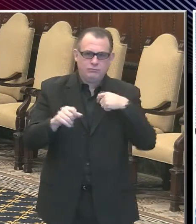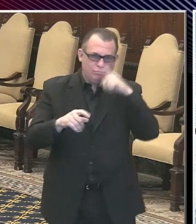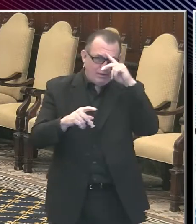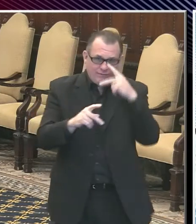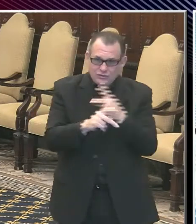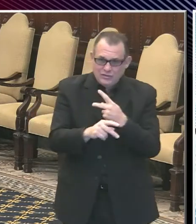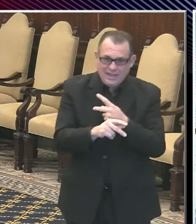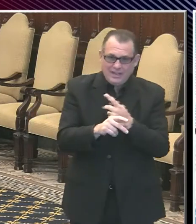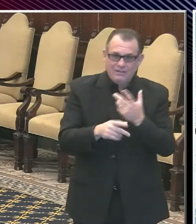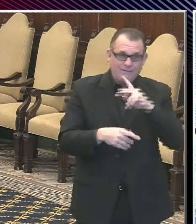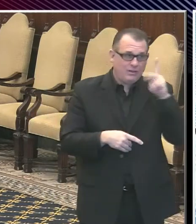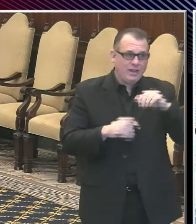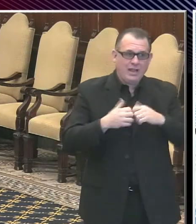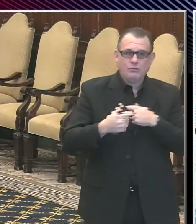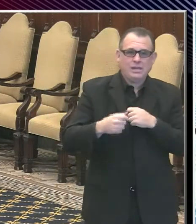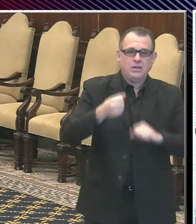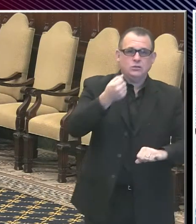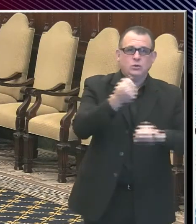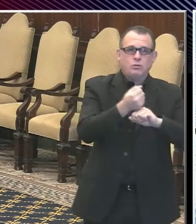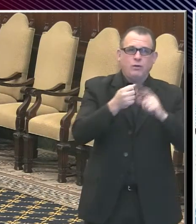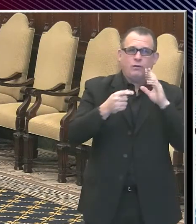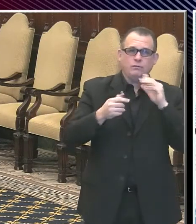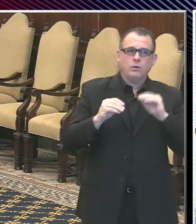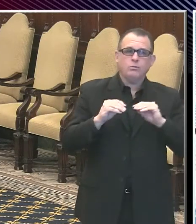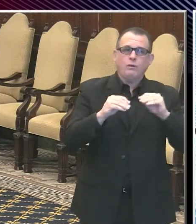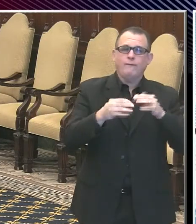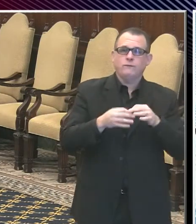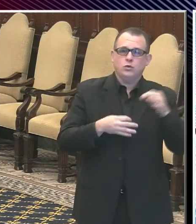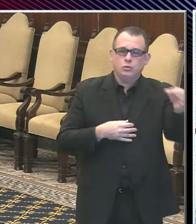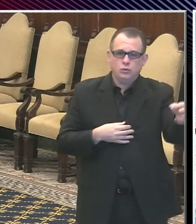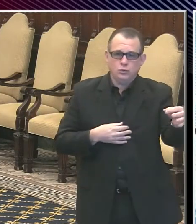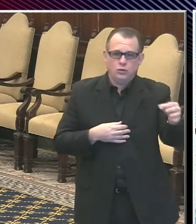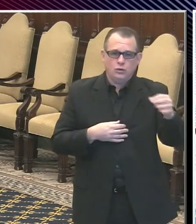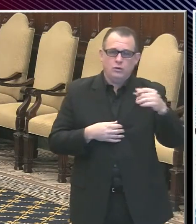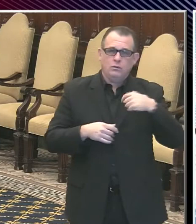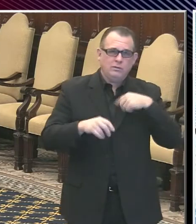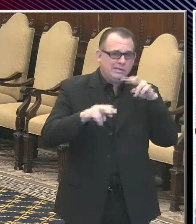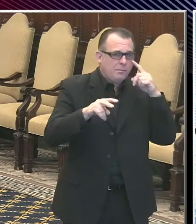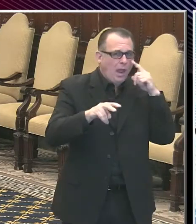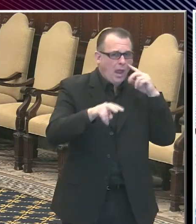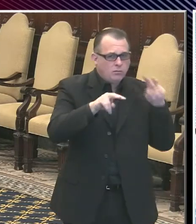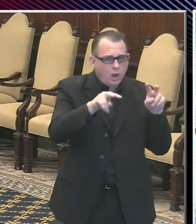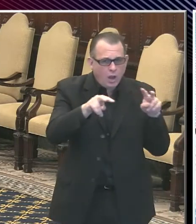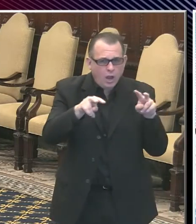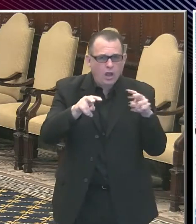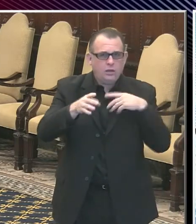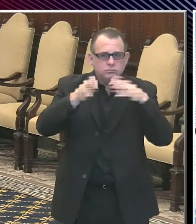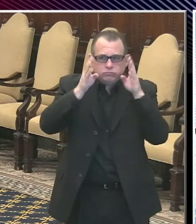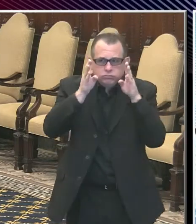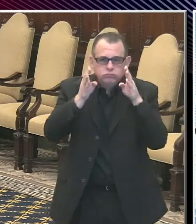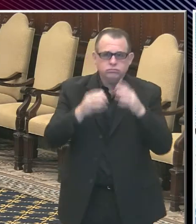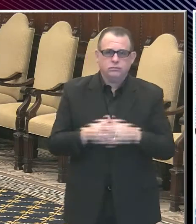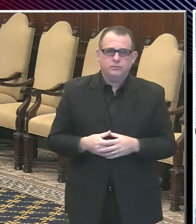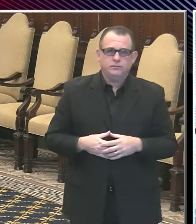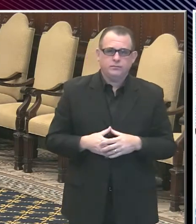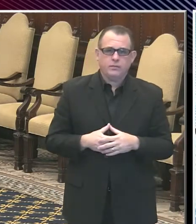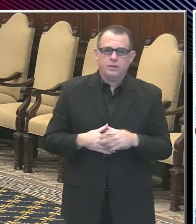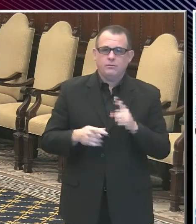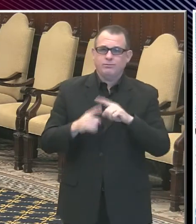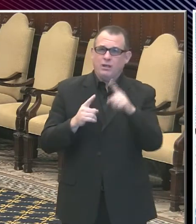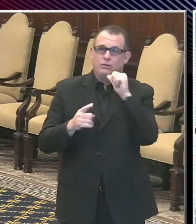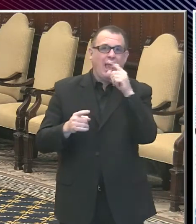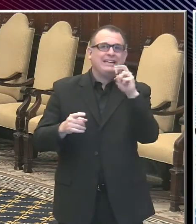could support going forward. So it's something that we're working on, but nowhere close to being able to make an